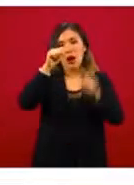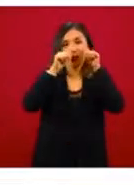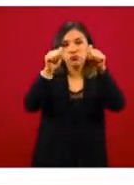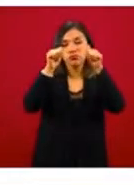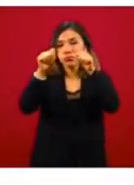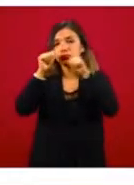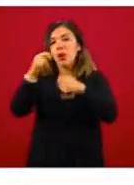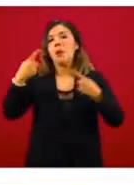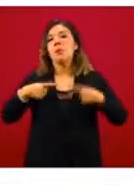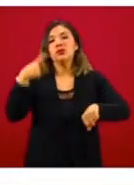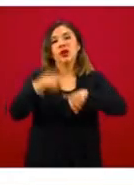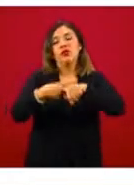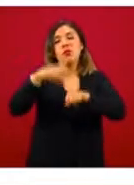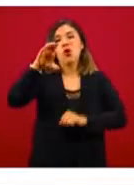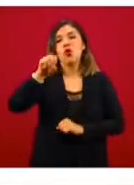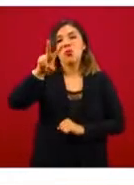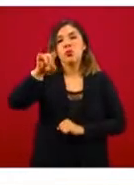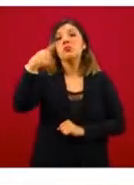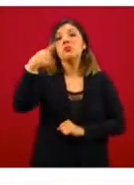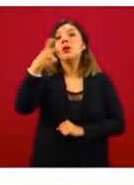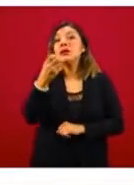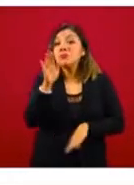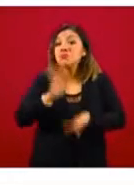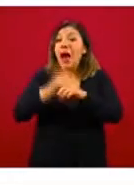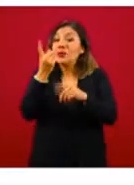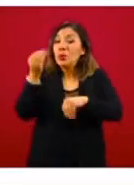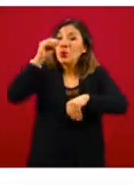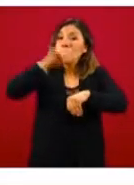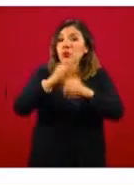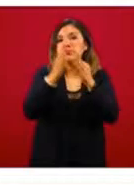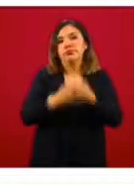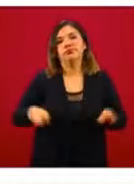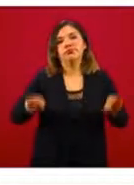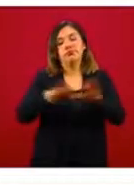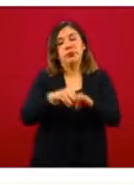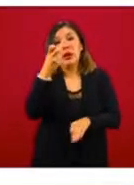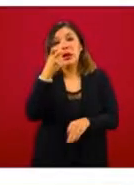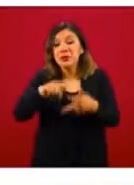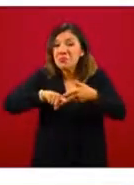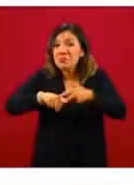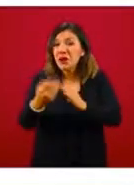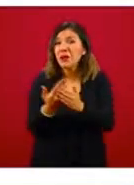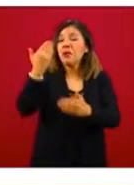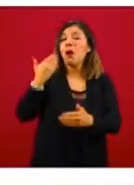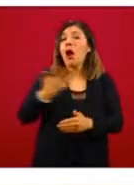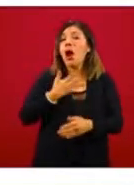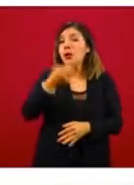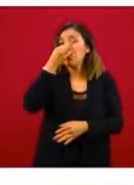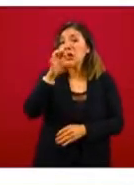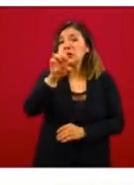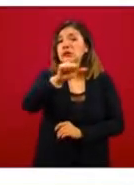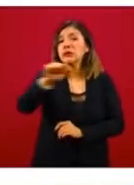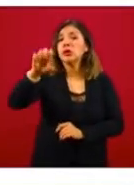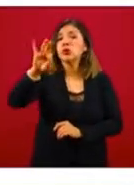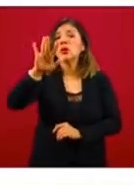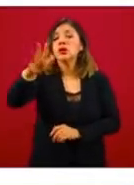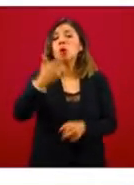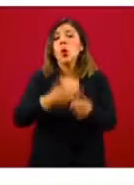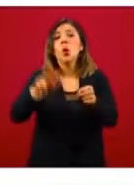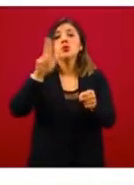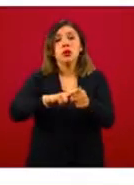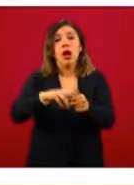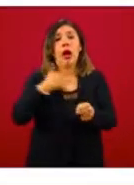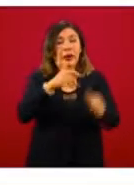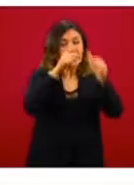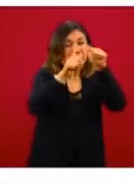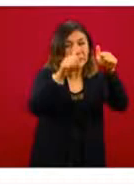to attend to COVID patients. But that increase has been significant when we look at where we started, because we used to